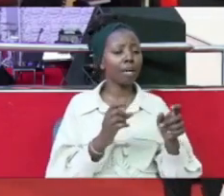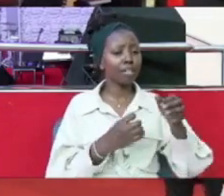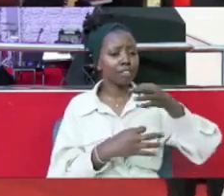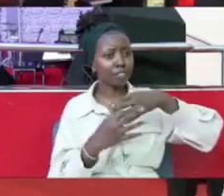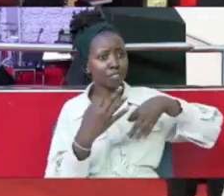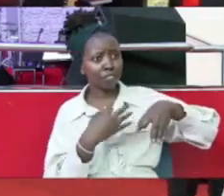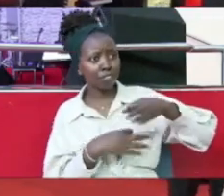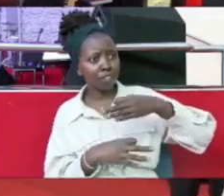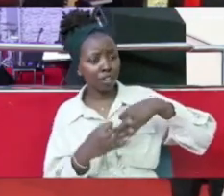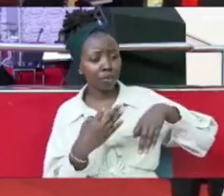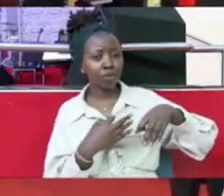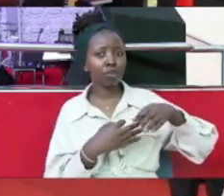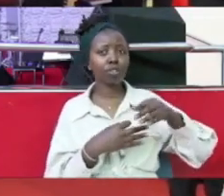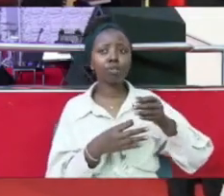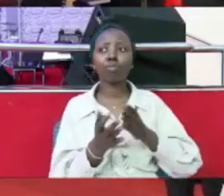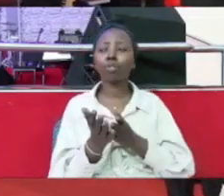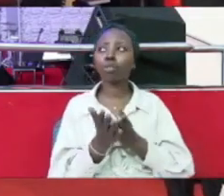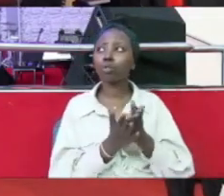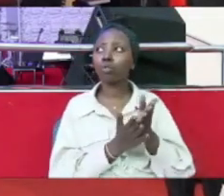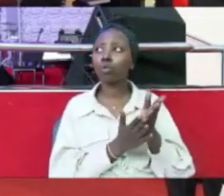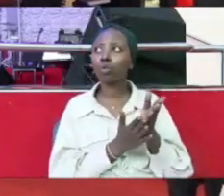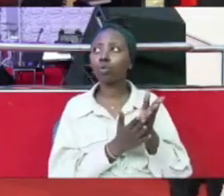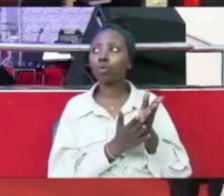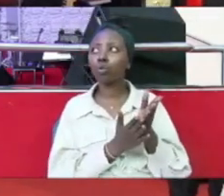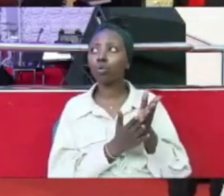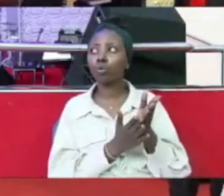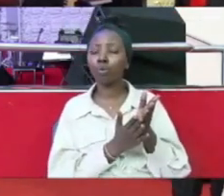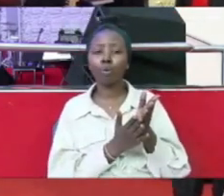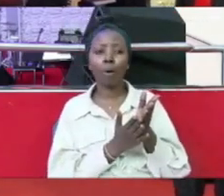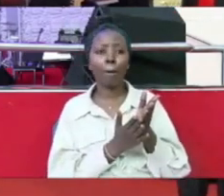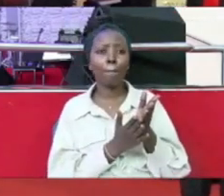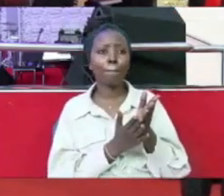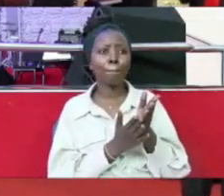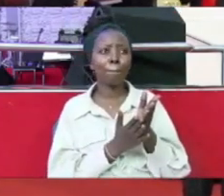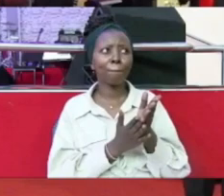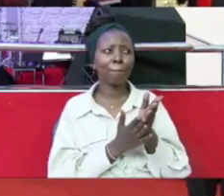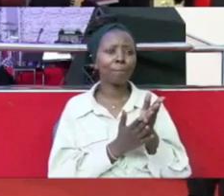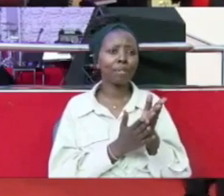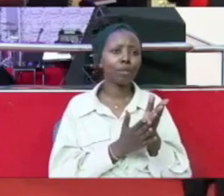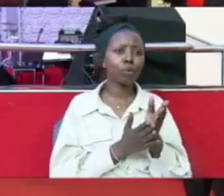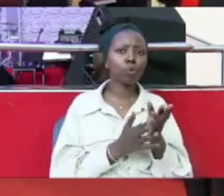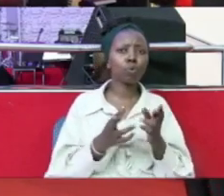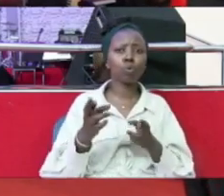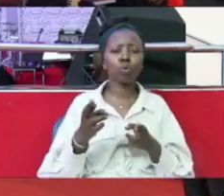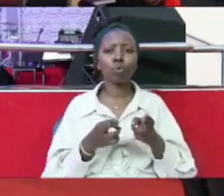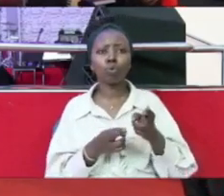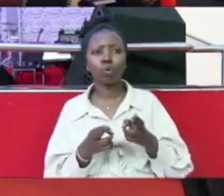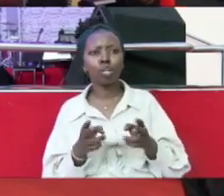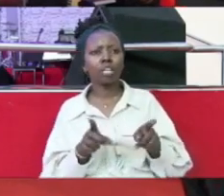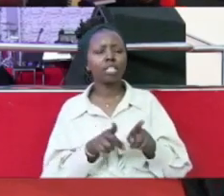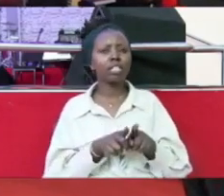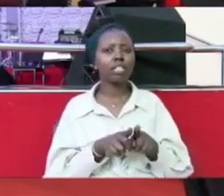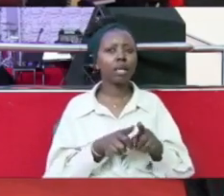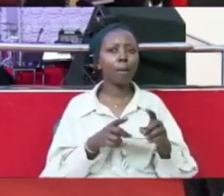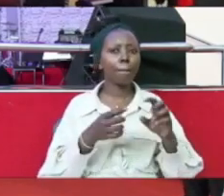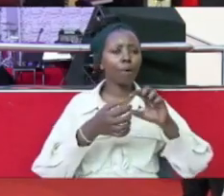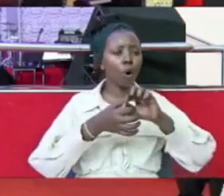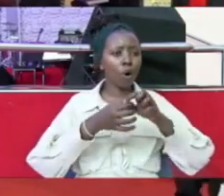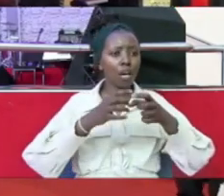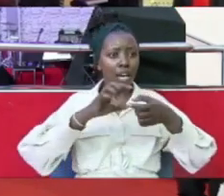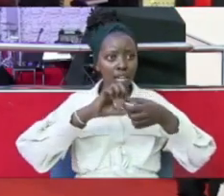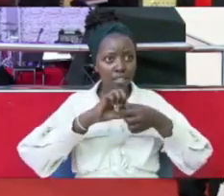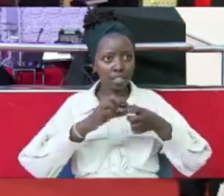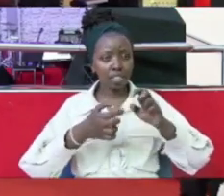by communion. Lakini ushirika ni kwa sababu ya utawala. Of communion, which is connecting.